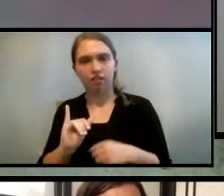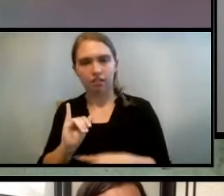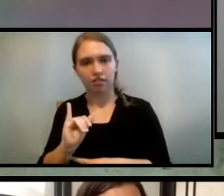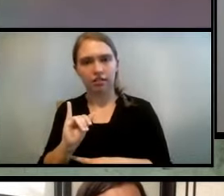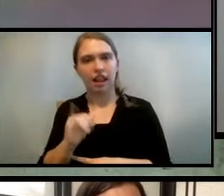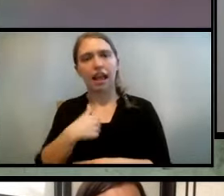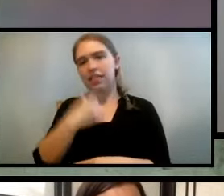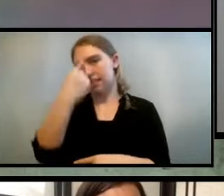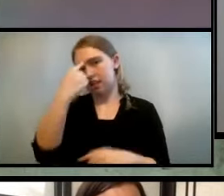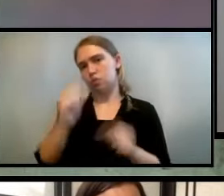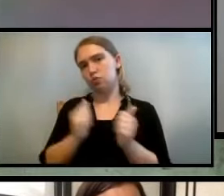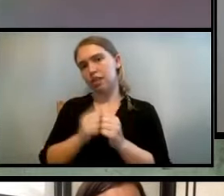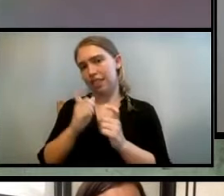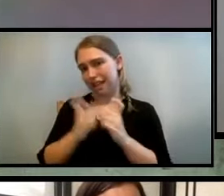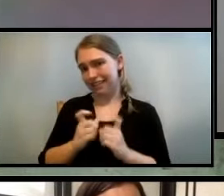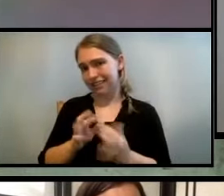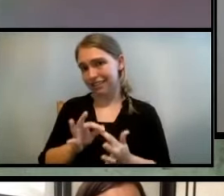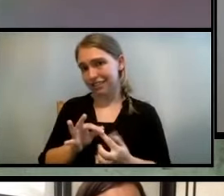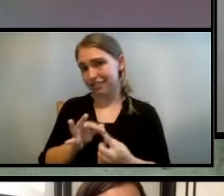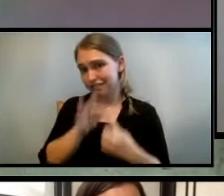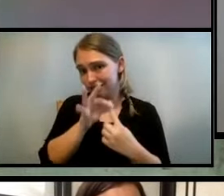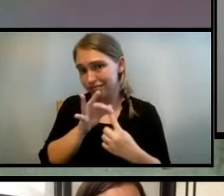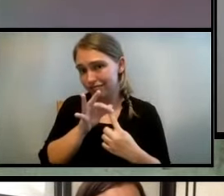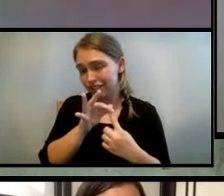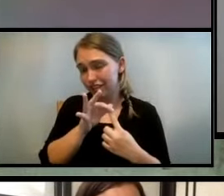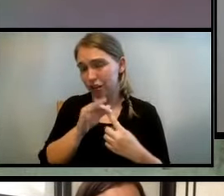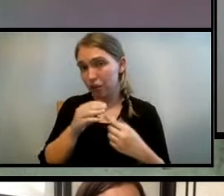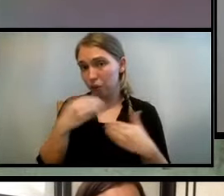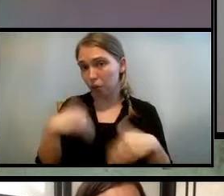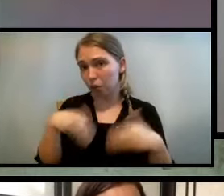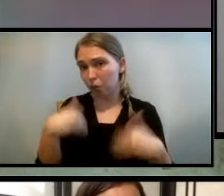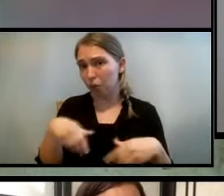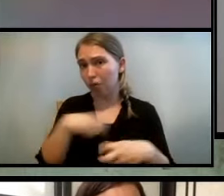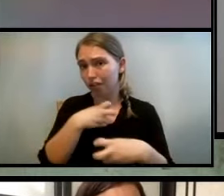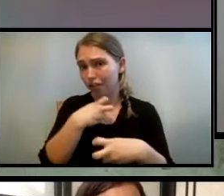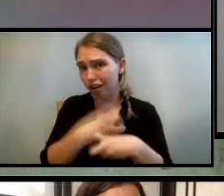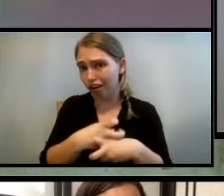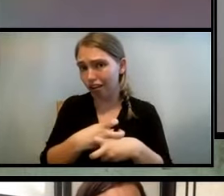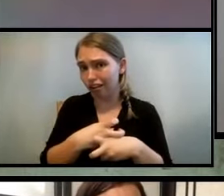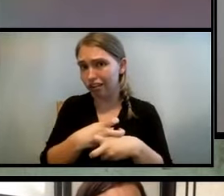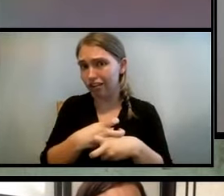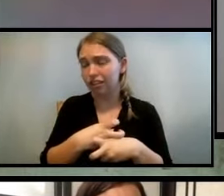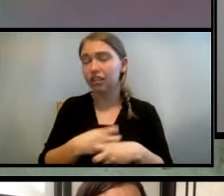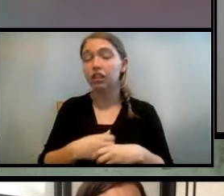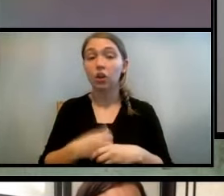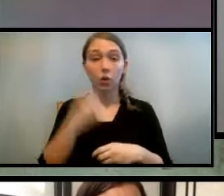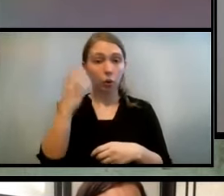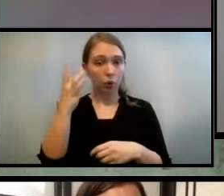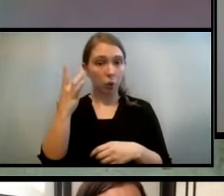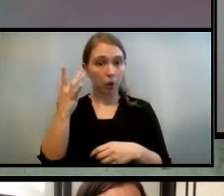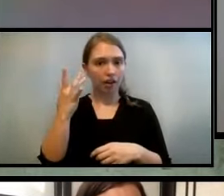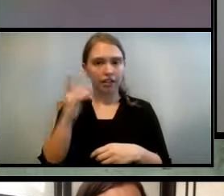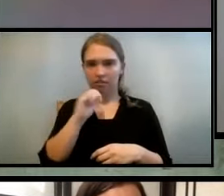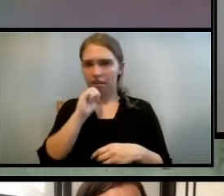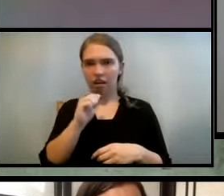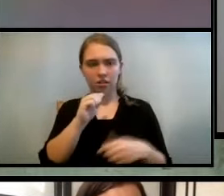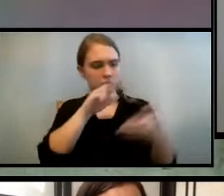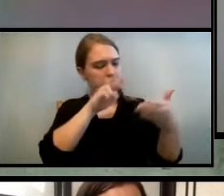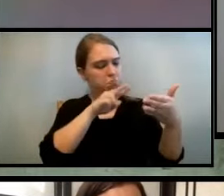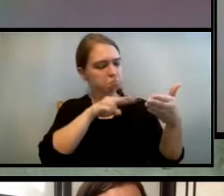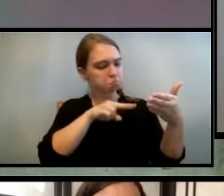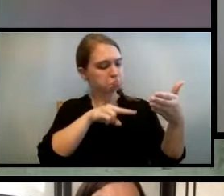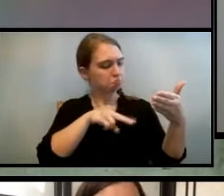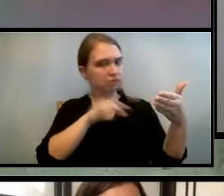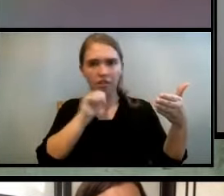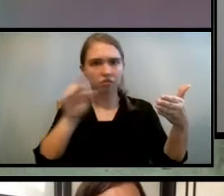with editing especially, it can be very difficult because you are always not just consuming other people's